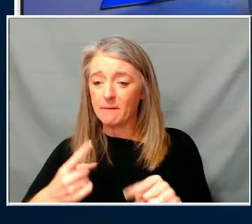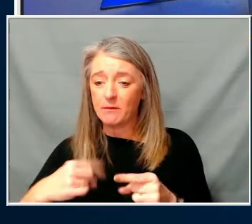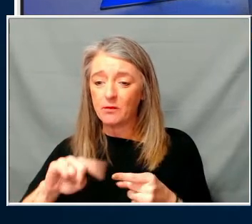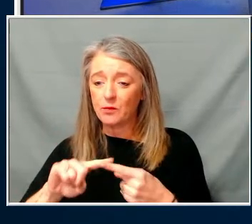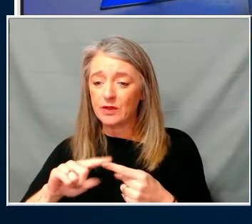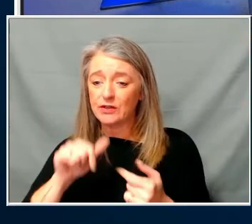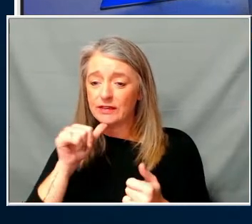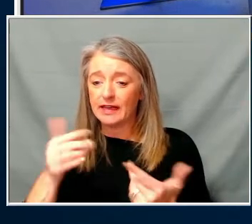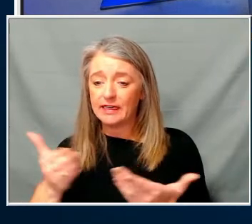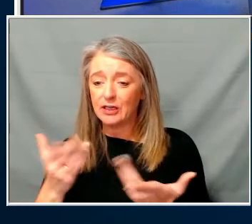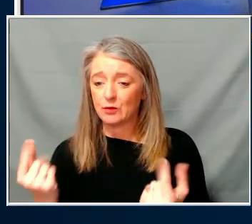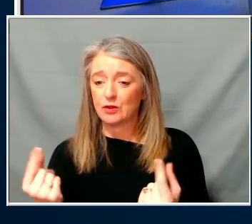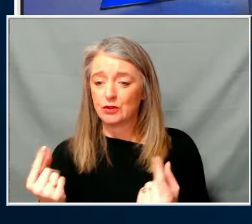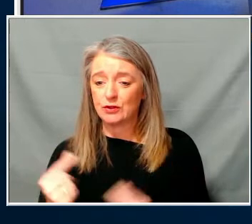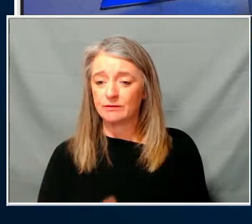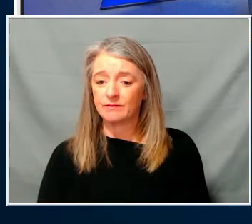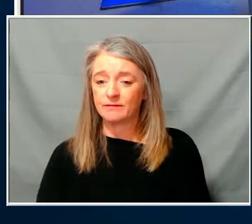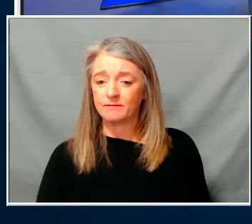here?